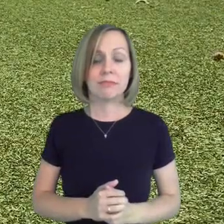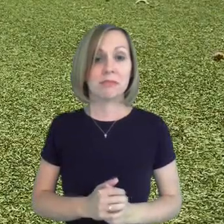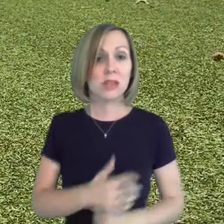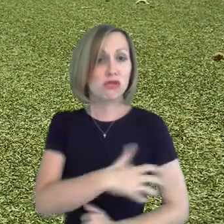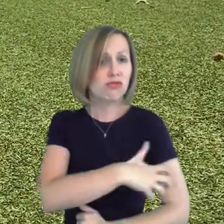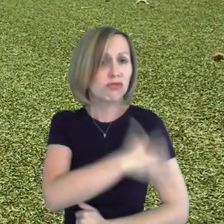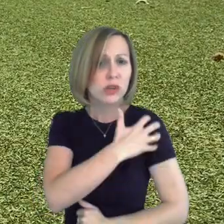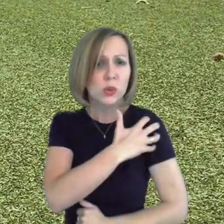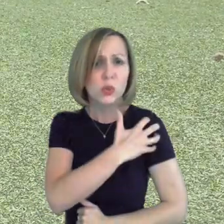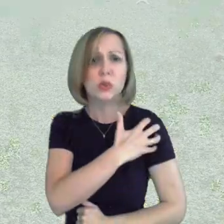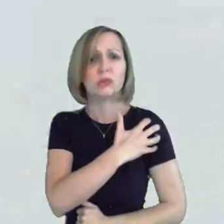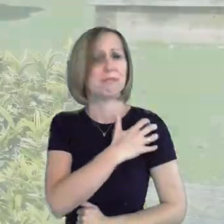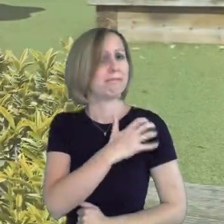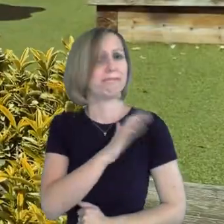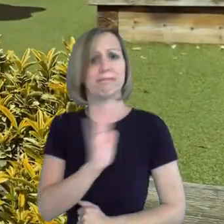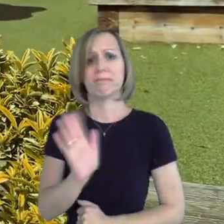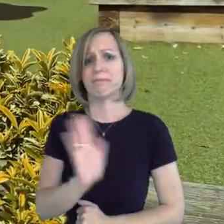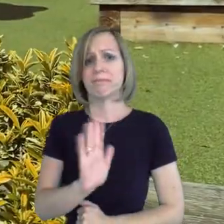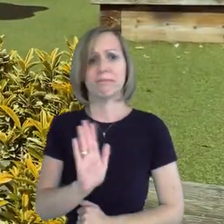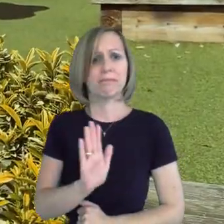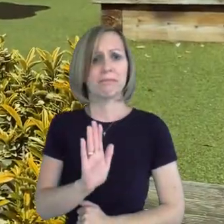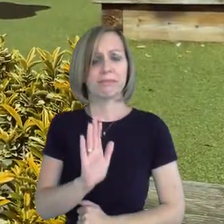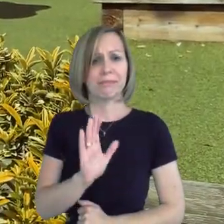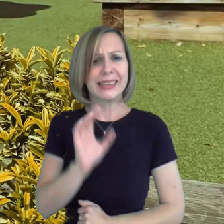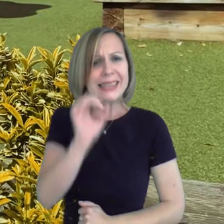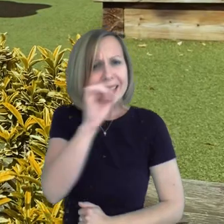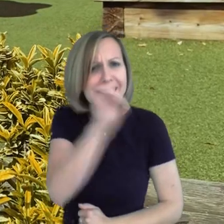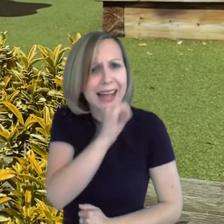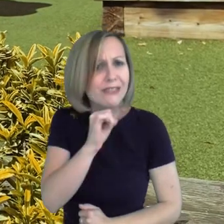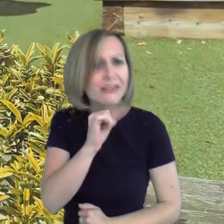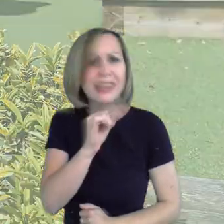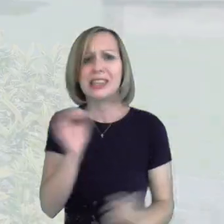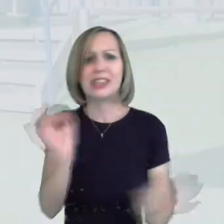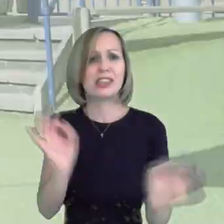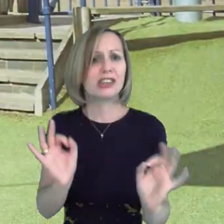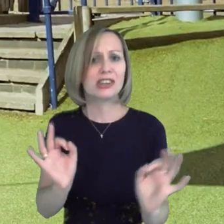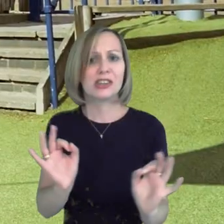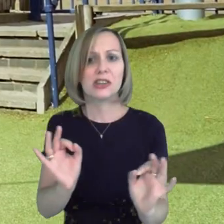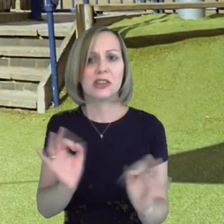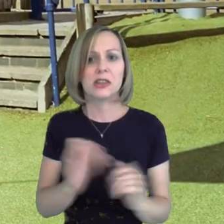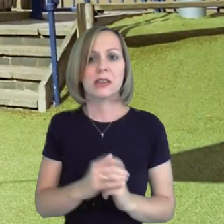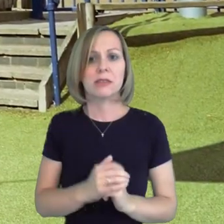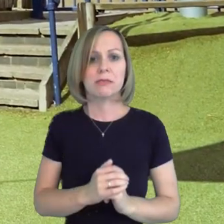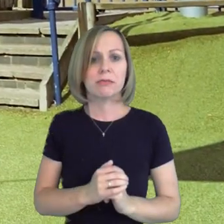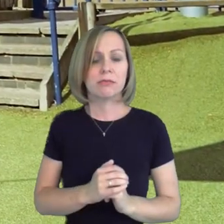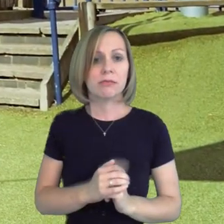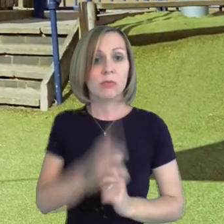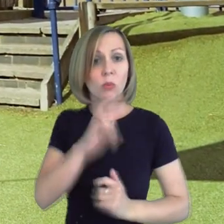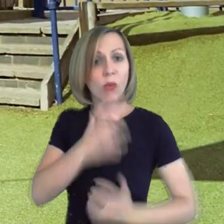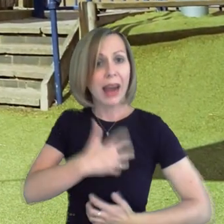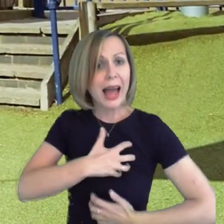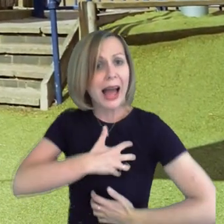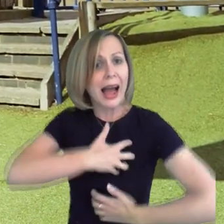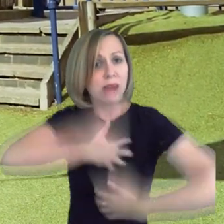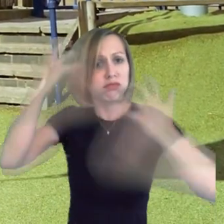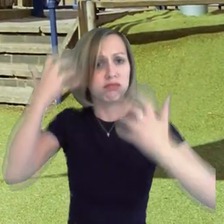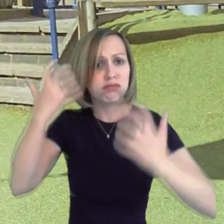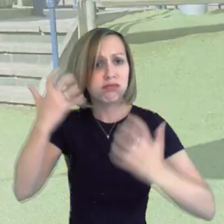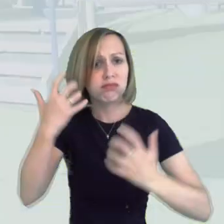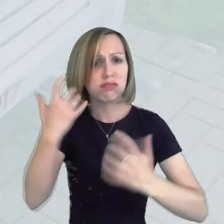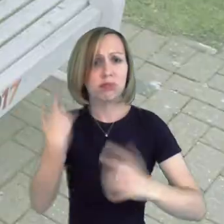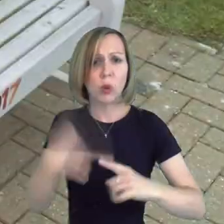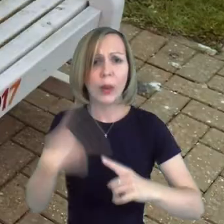Love is not rude. Love is not selfish. Love does not become angry